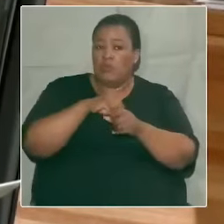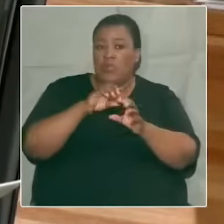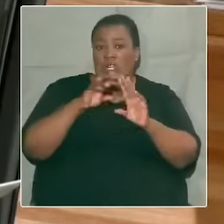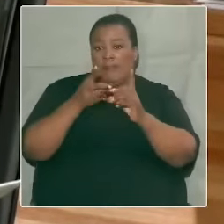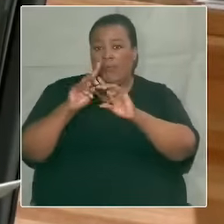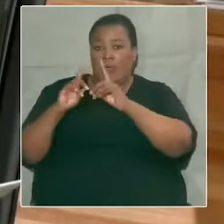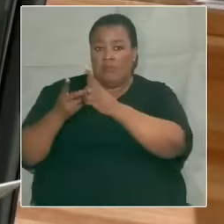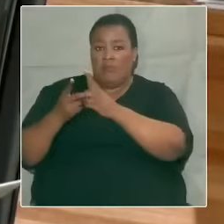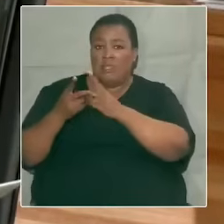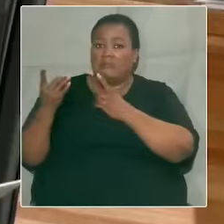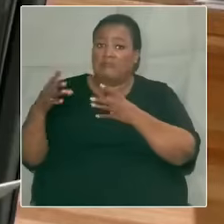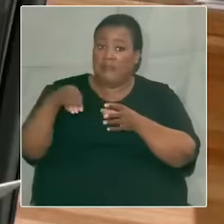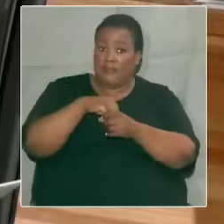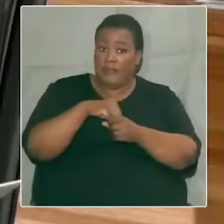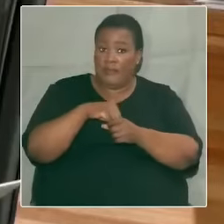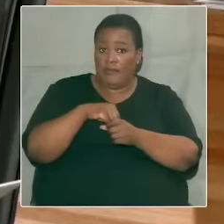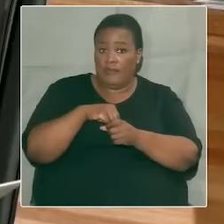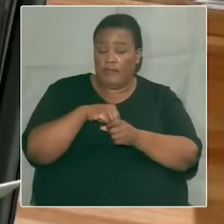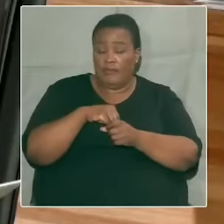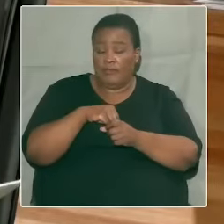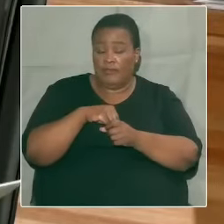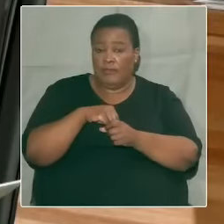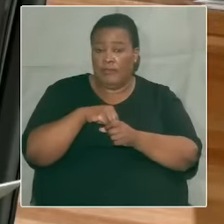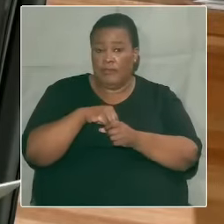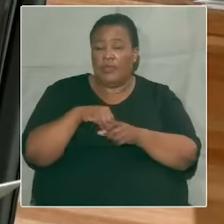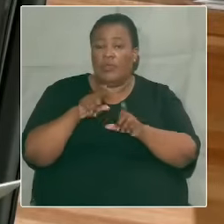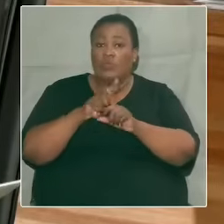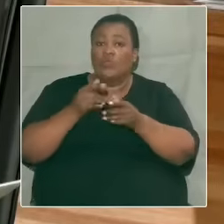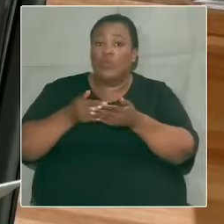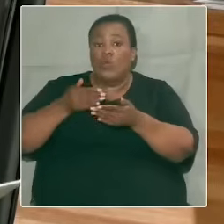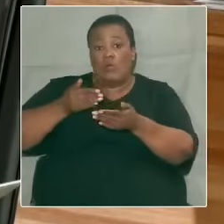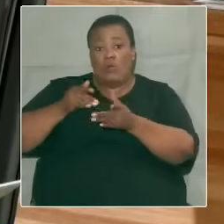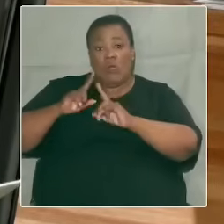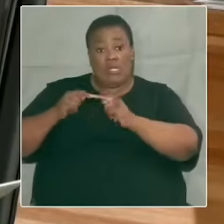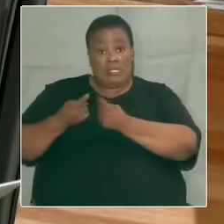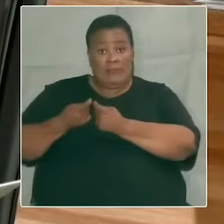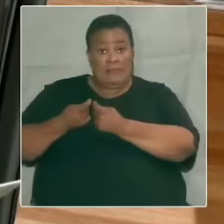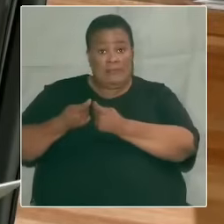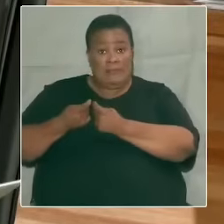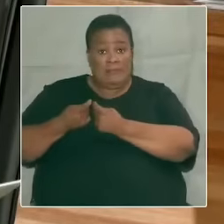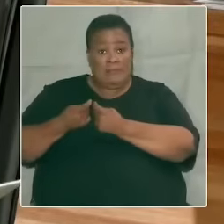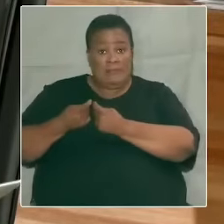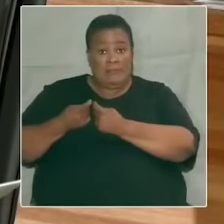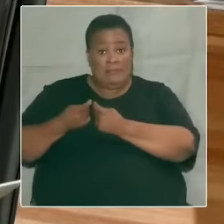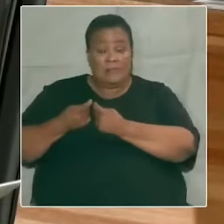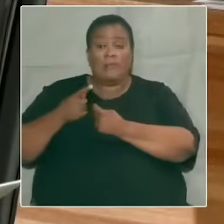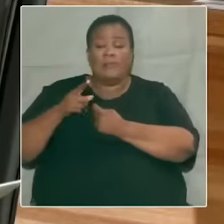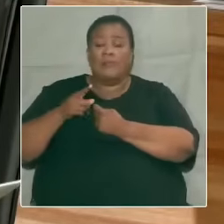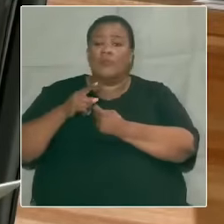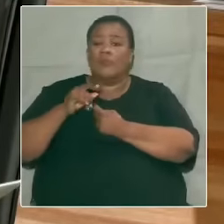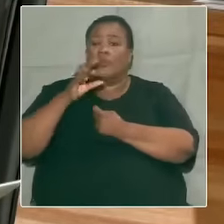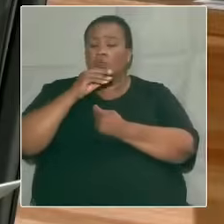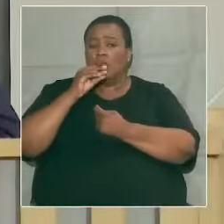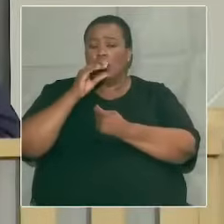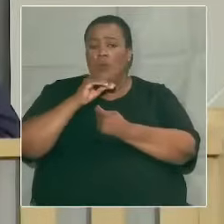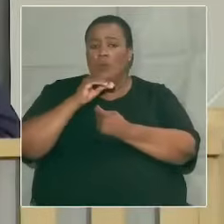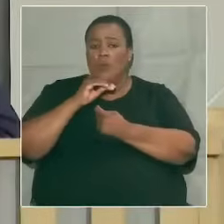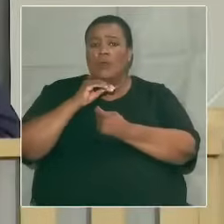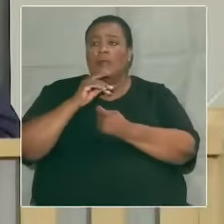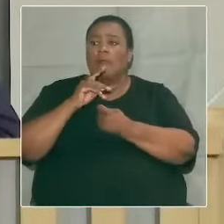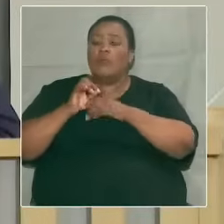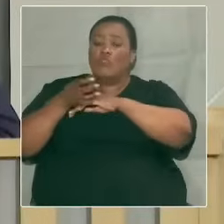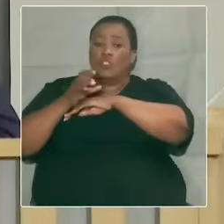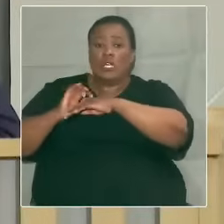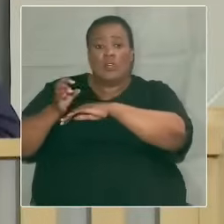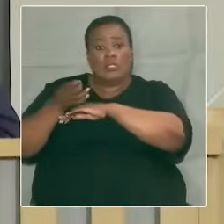as stakeholders in the previous task team. And you spoke about consulting them